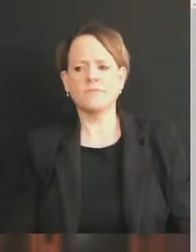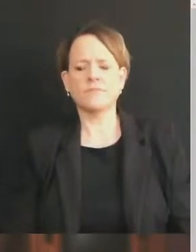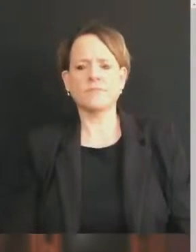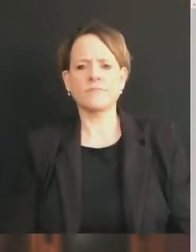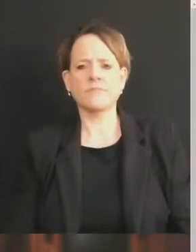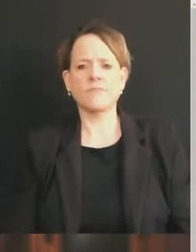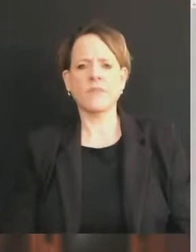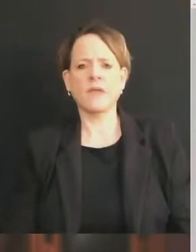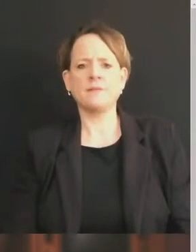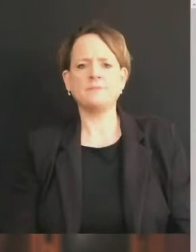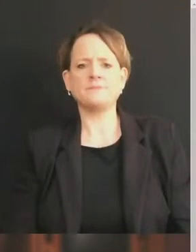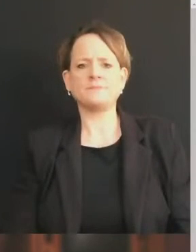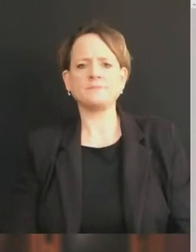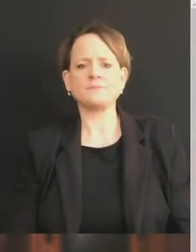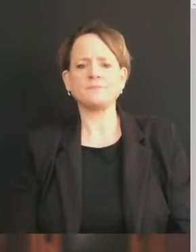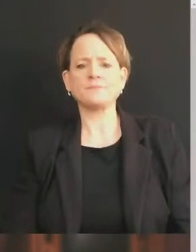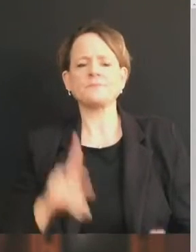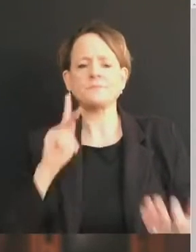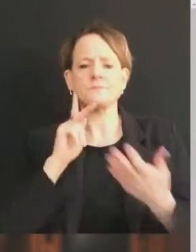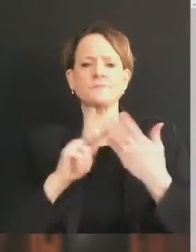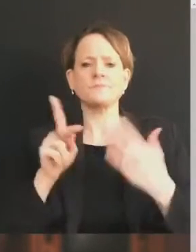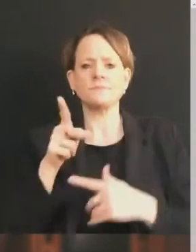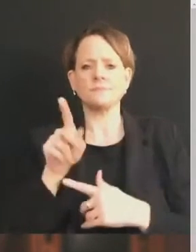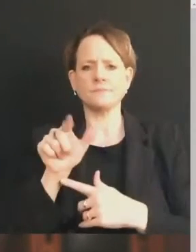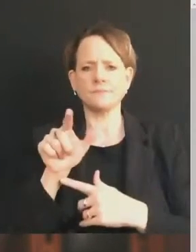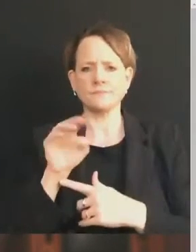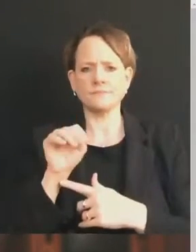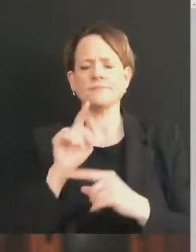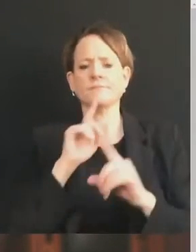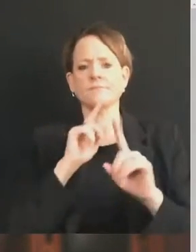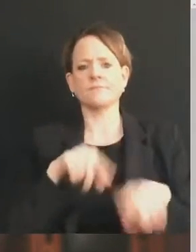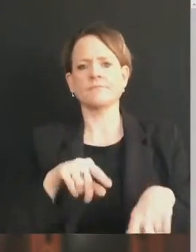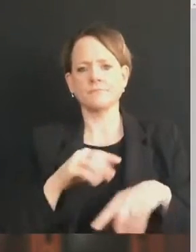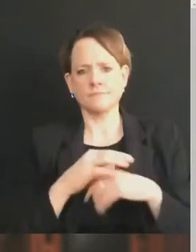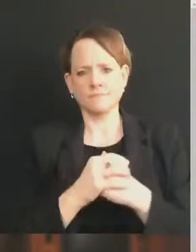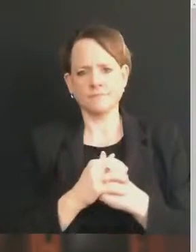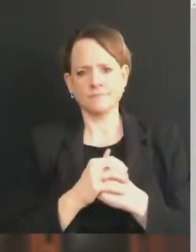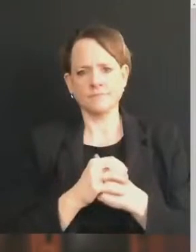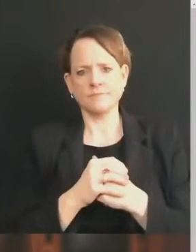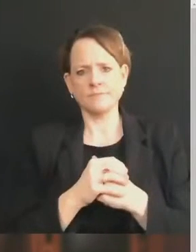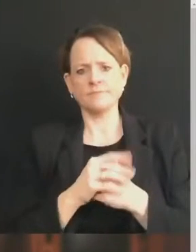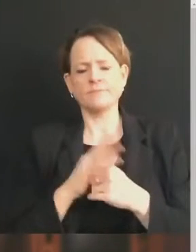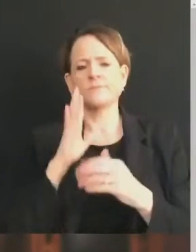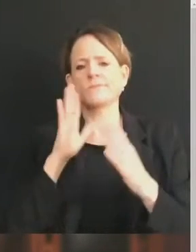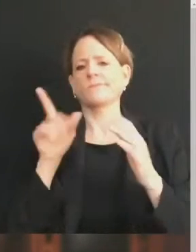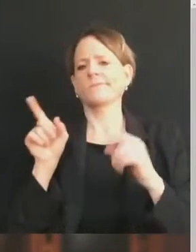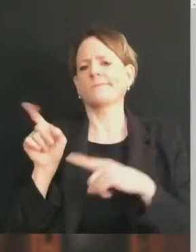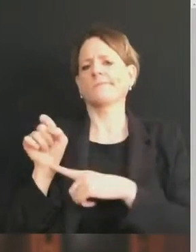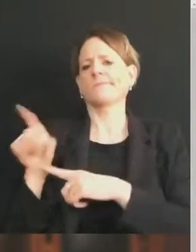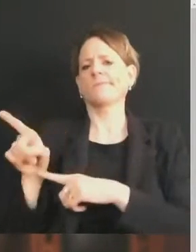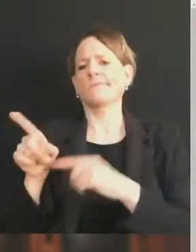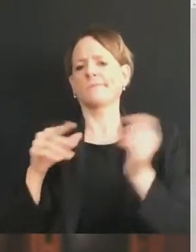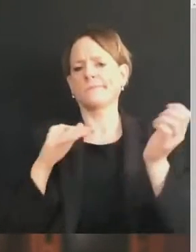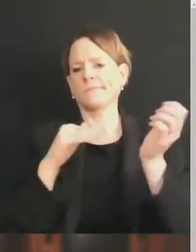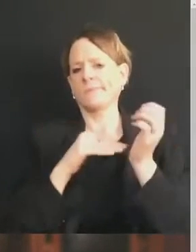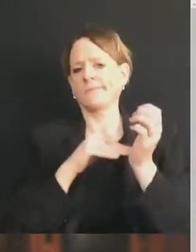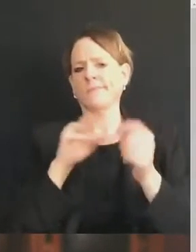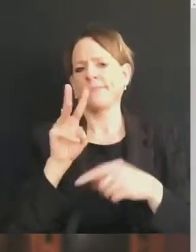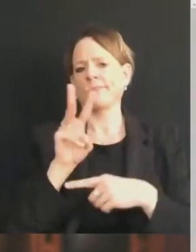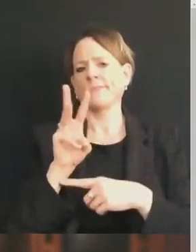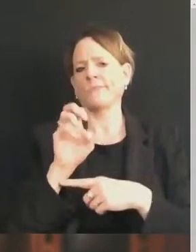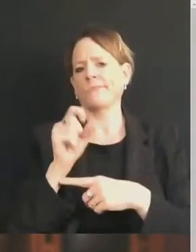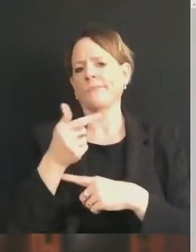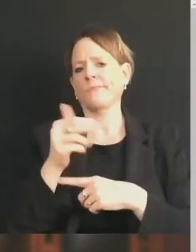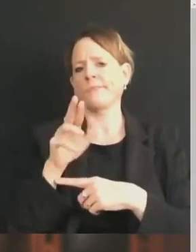The testing as a fundamental part of the response is not protective, nor is it preventive, right? It gives